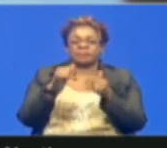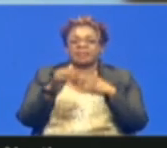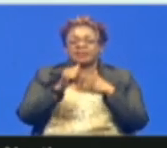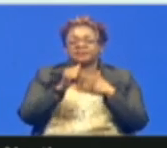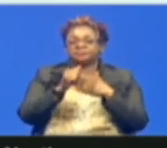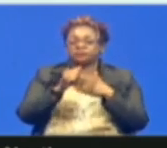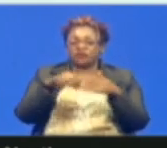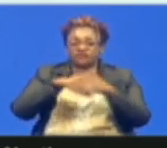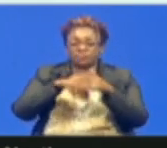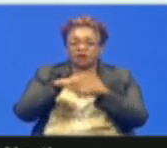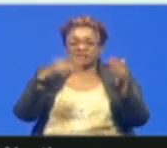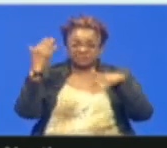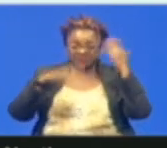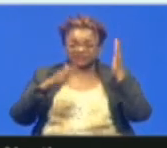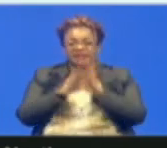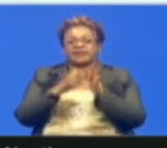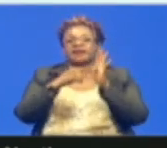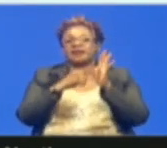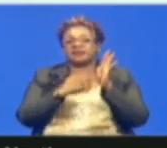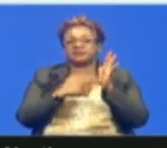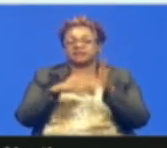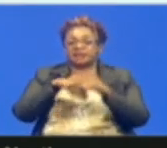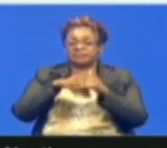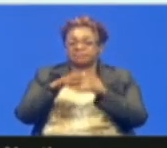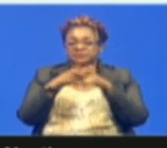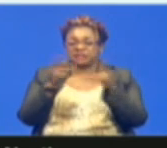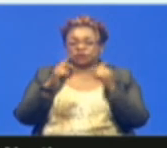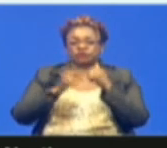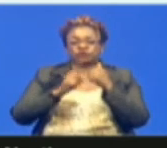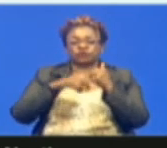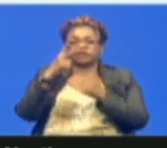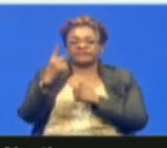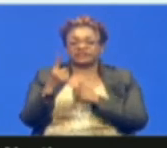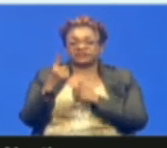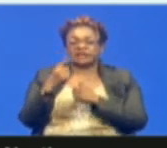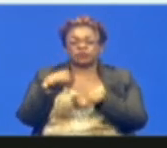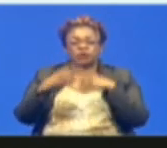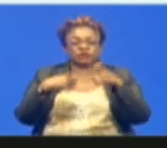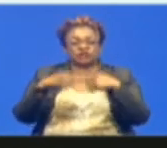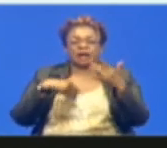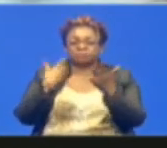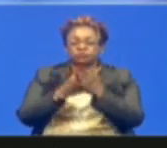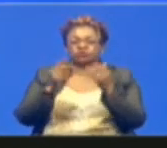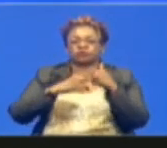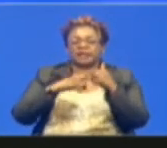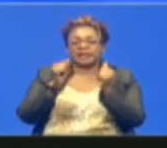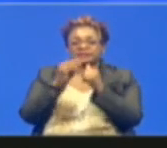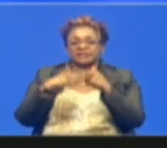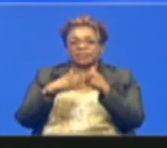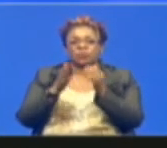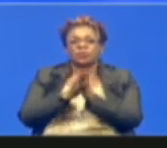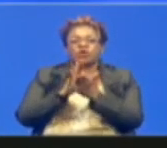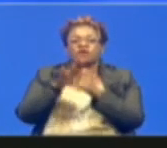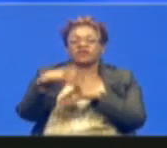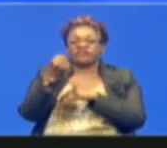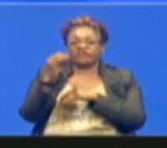experts, and well-packaged highlights. The games kick off on June 21st and will run until July 19th, with over 50 matches